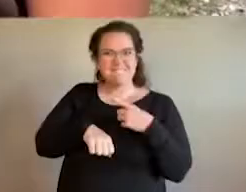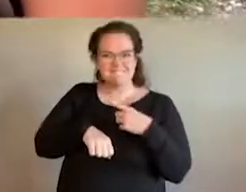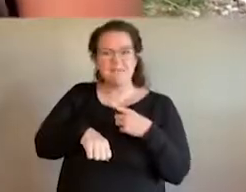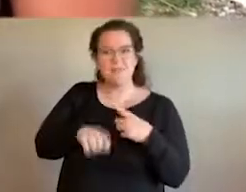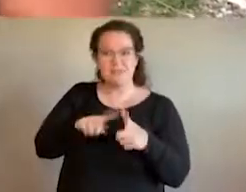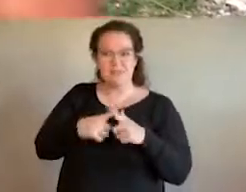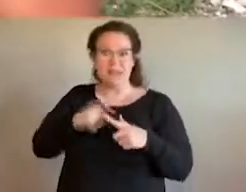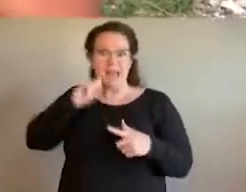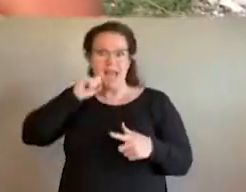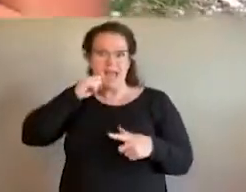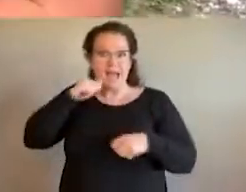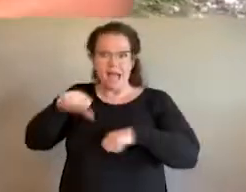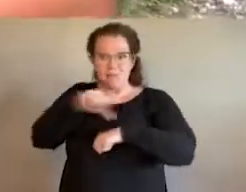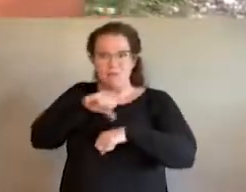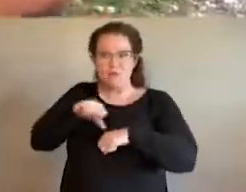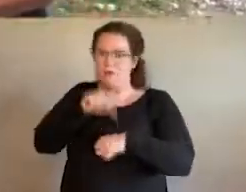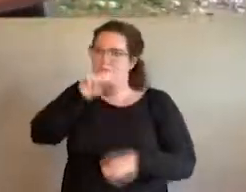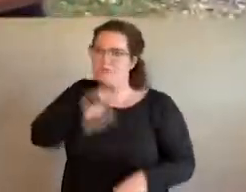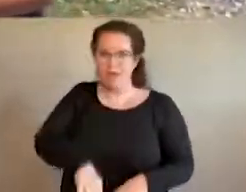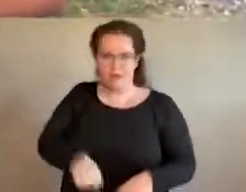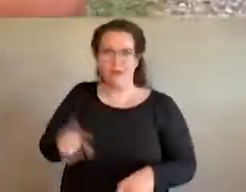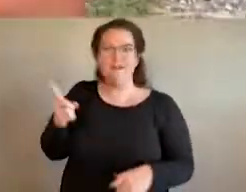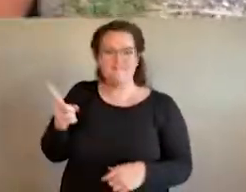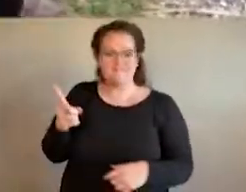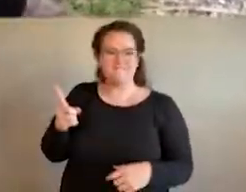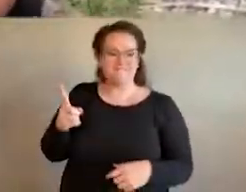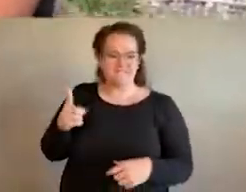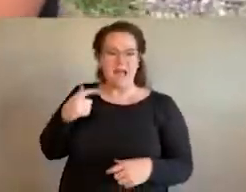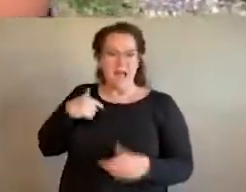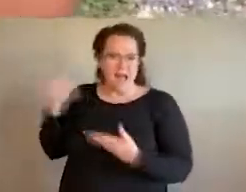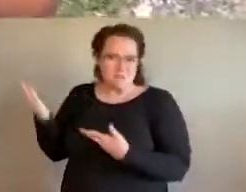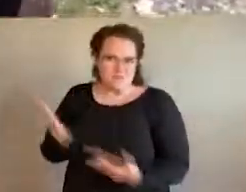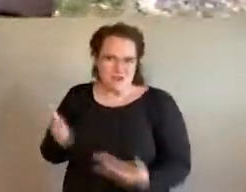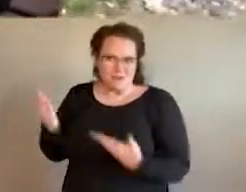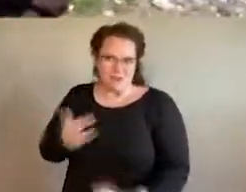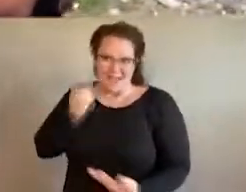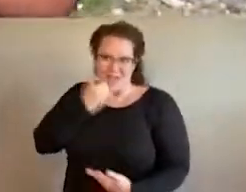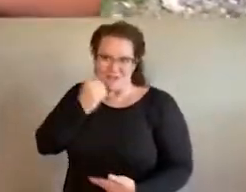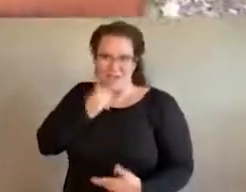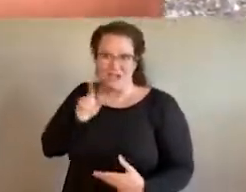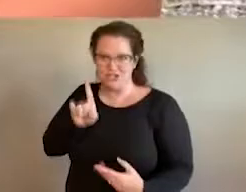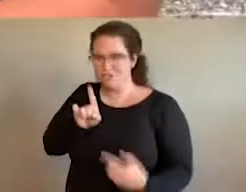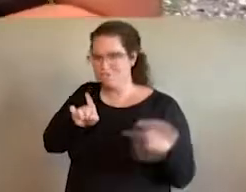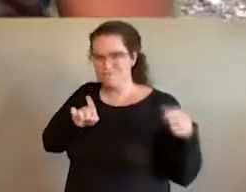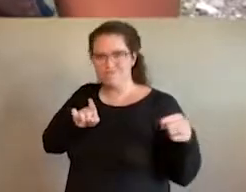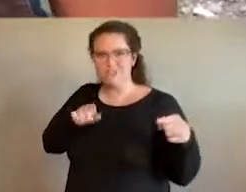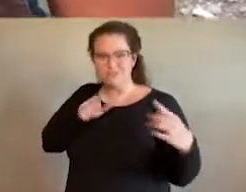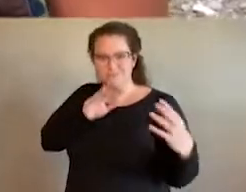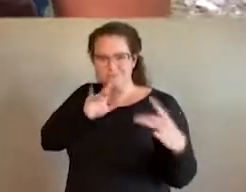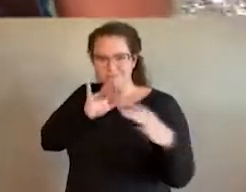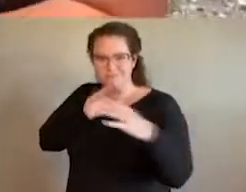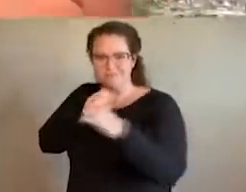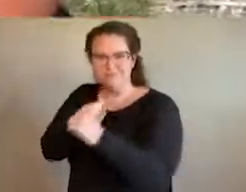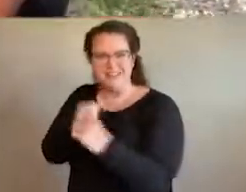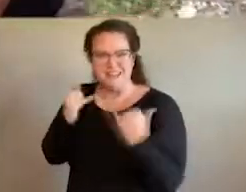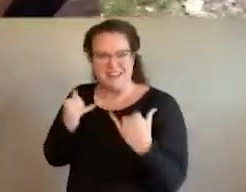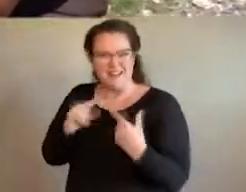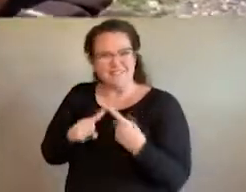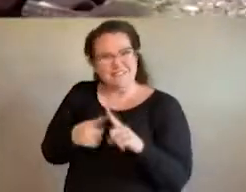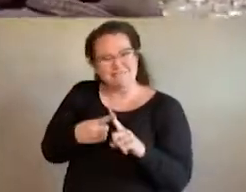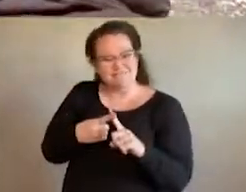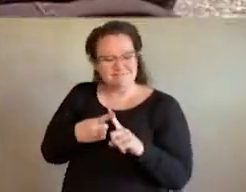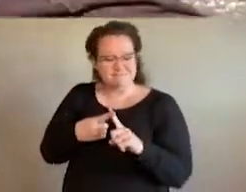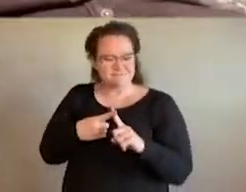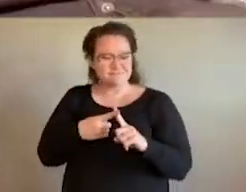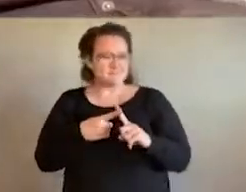And then her applesauce, she loves applesauce. That's how I won her over, because I brought her applesauce every day. And now she's my little friend.